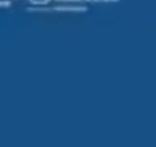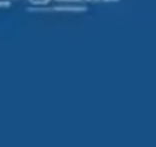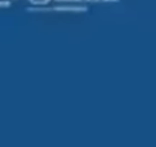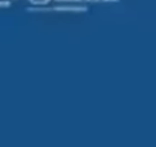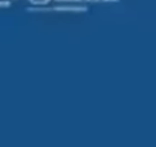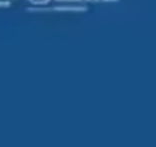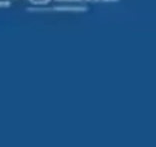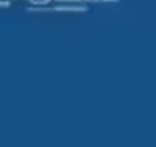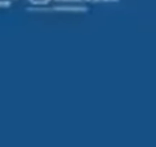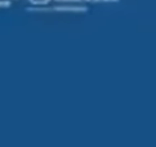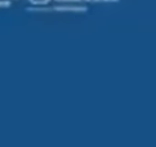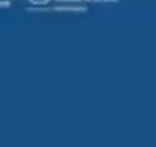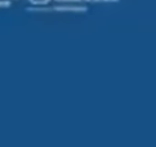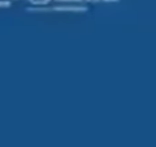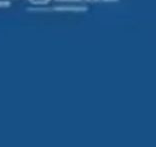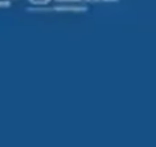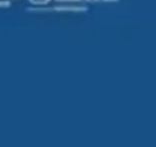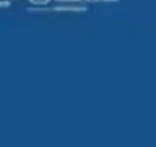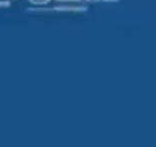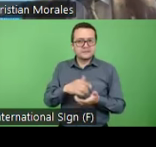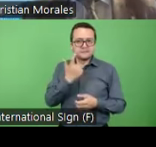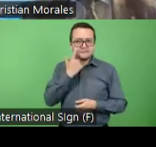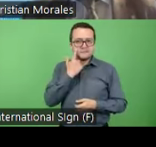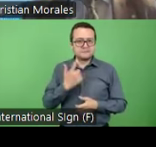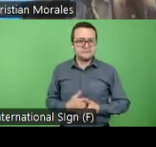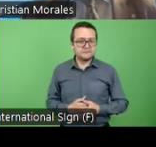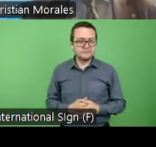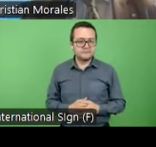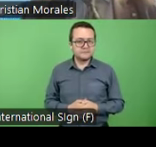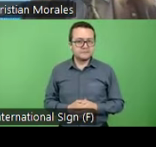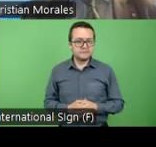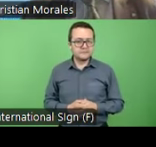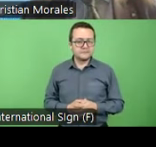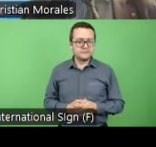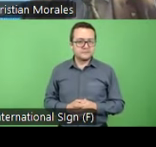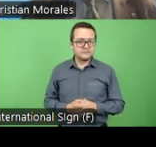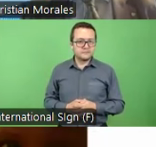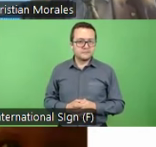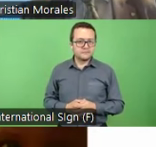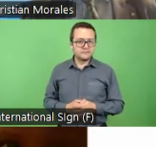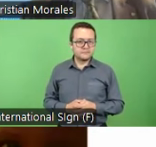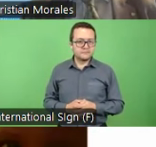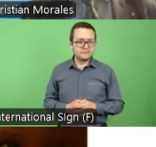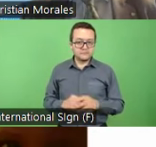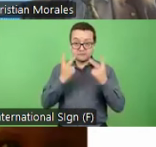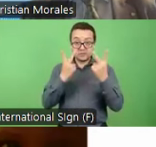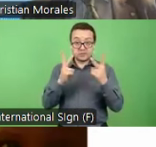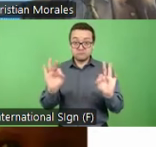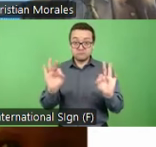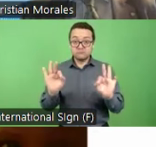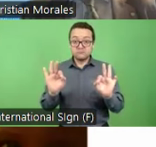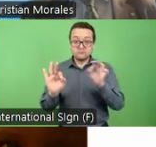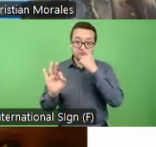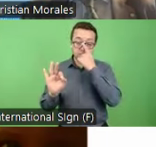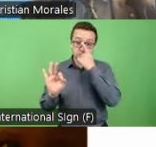hacerlo. A ver, vamos a intentarlo de nuevo. Hold on, let ¿Ahora? me try again. Is that okay now? Ahí